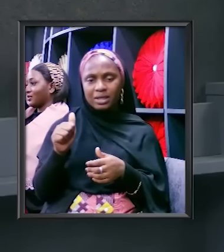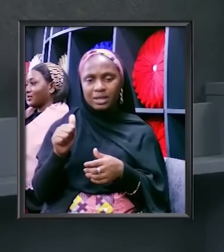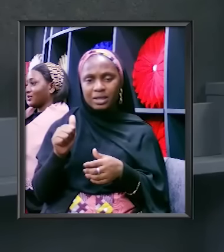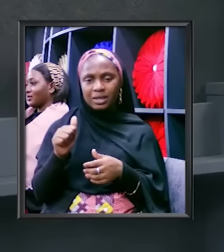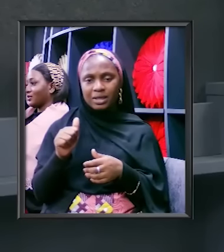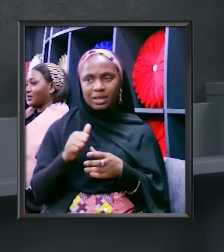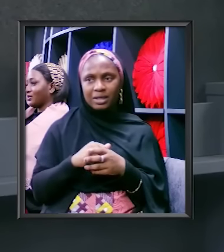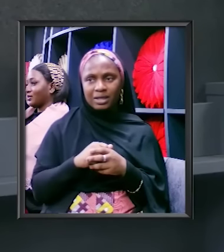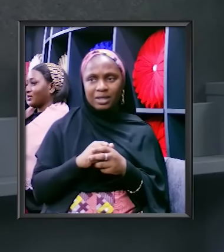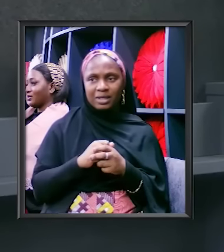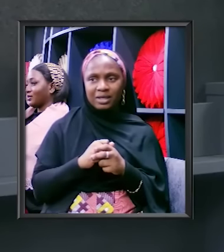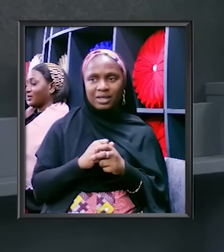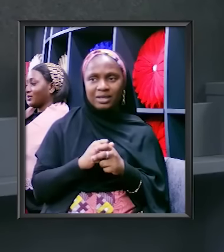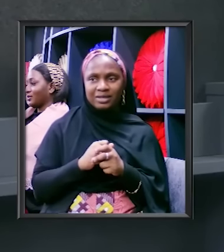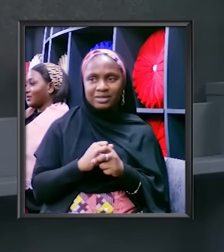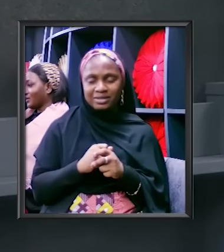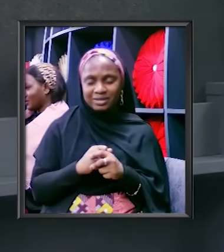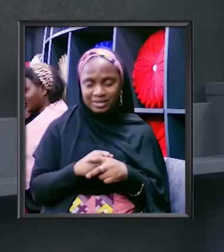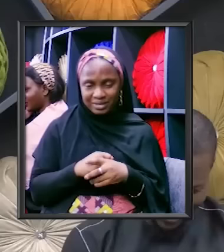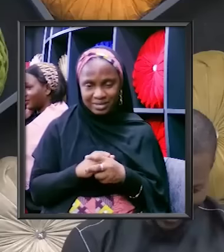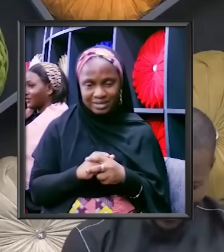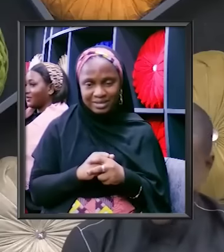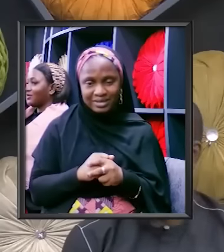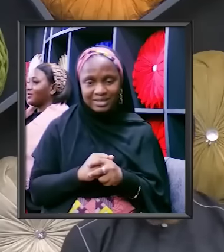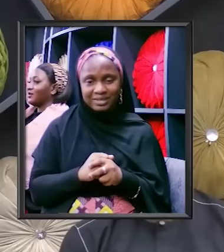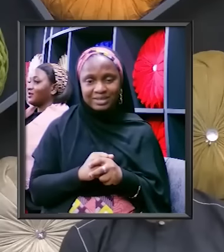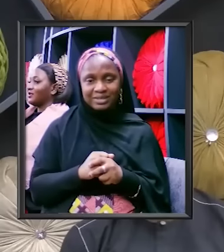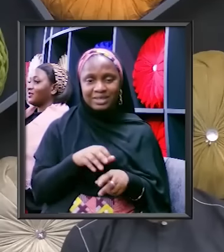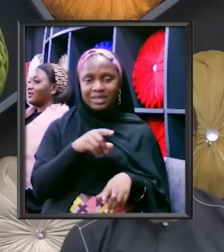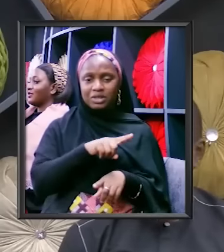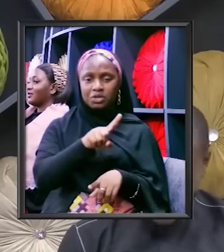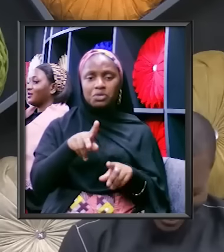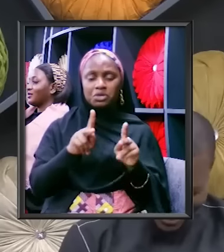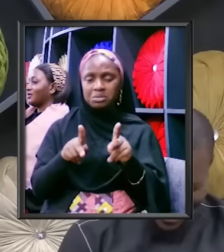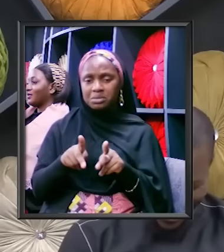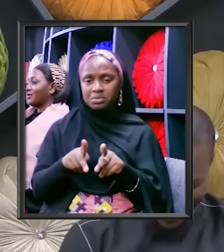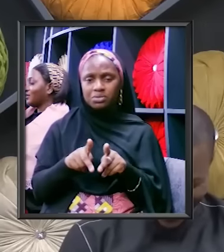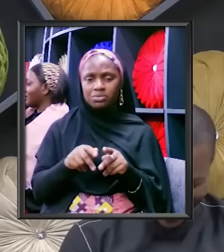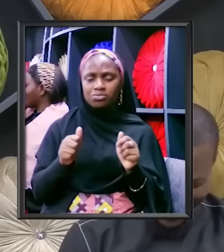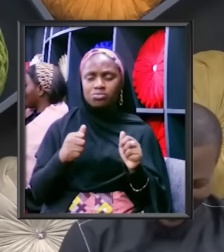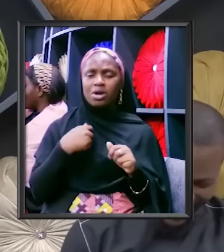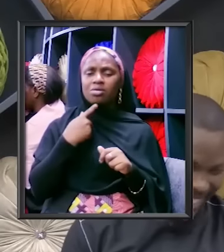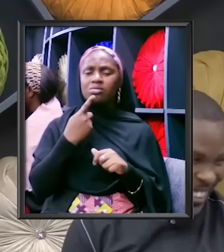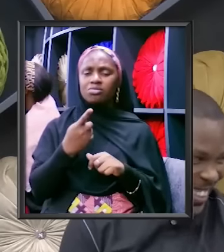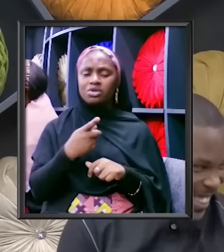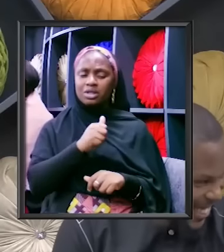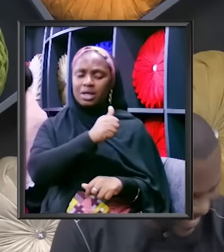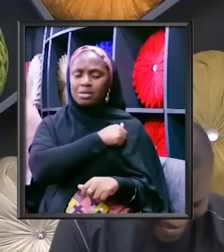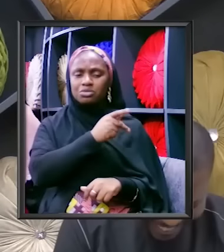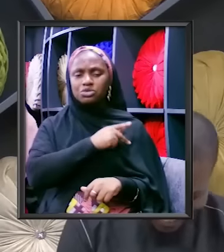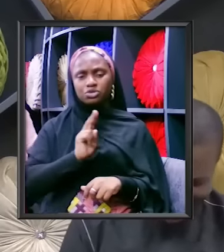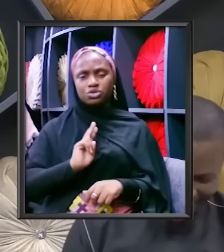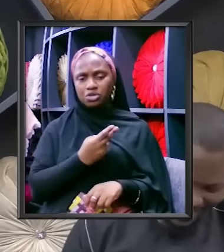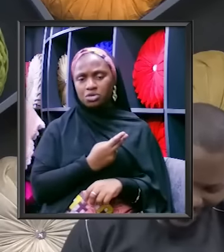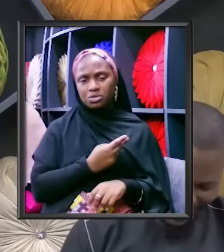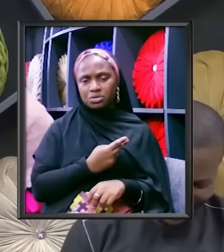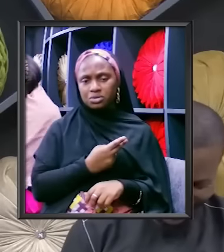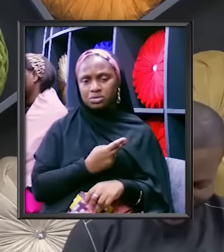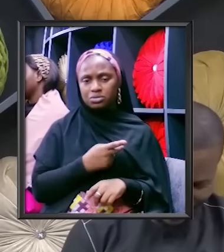I mean, which time when they do the next one? And those people, they really appreciate all those, because it's just like a way, it's just like